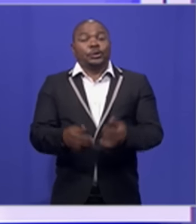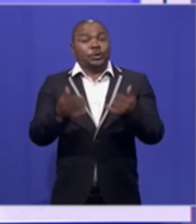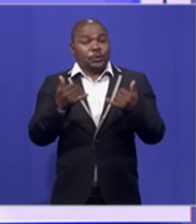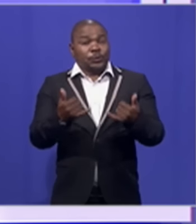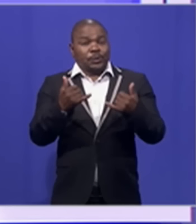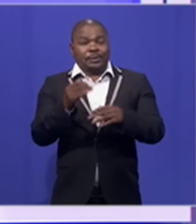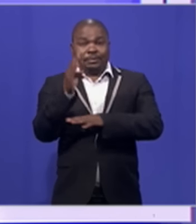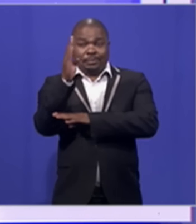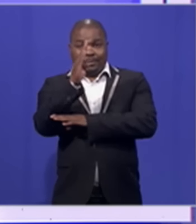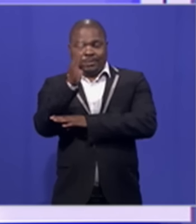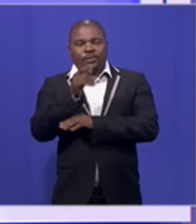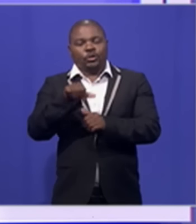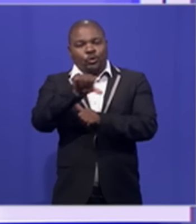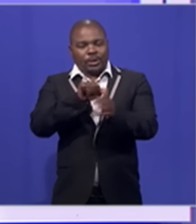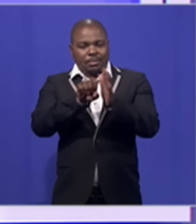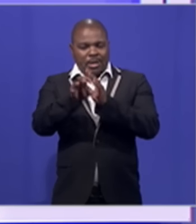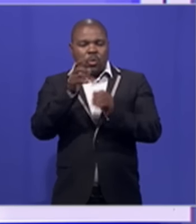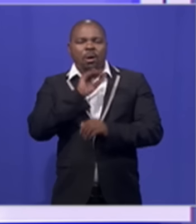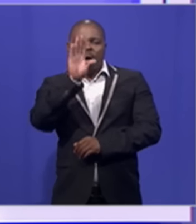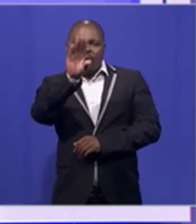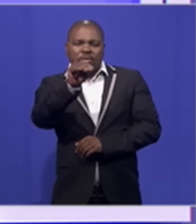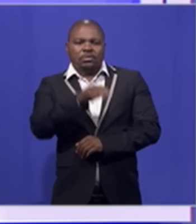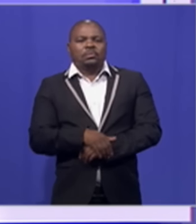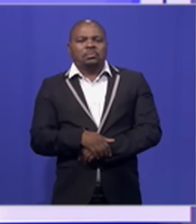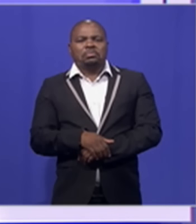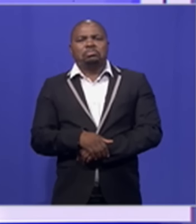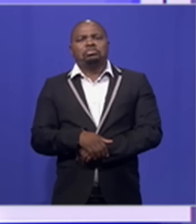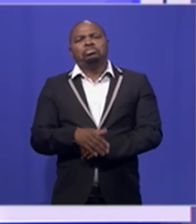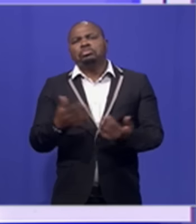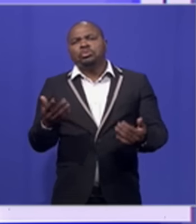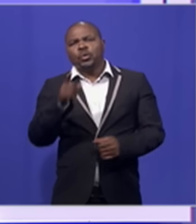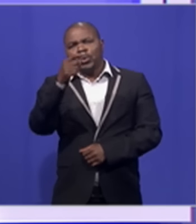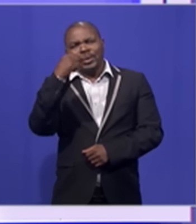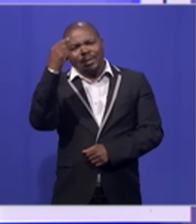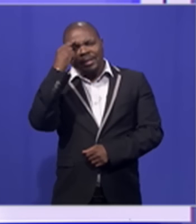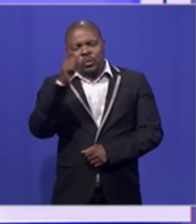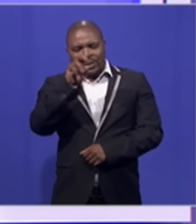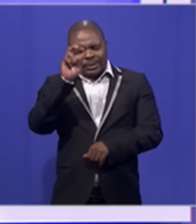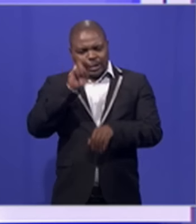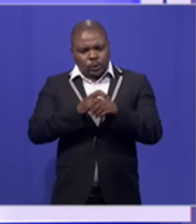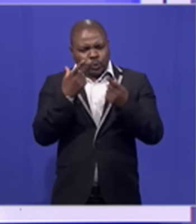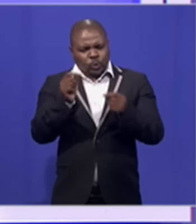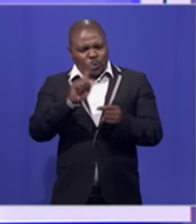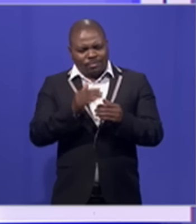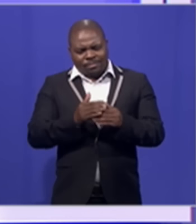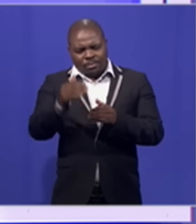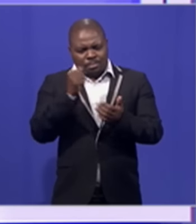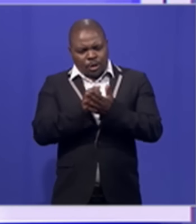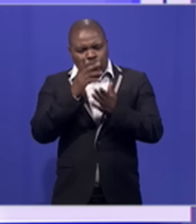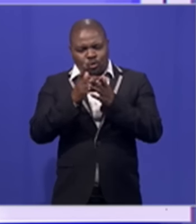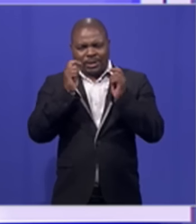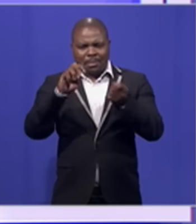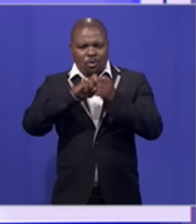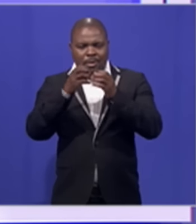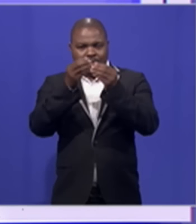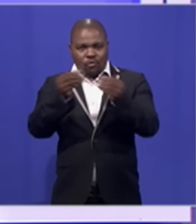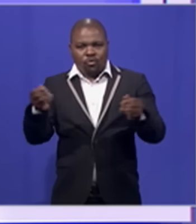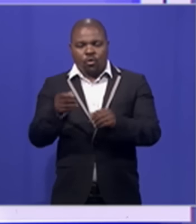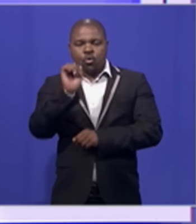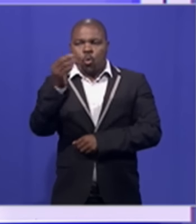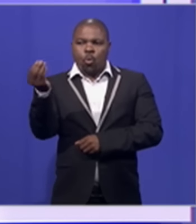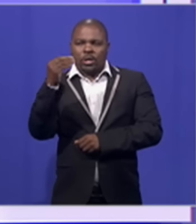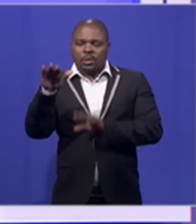Moimane o dikgokahanyo tsa setjhaba re ile ga botsa potso mo re neng re hlalosa hore ke eng se lokelang ho etswa ho thibela mathata ana. Maikutlo a hao ka kgatiso ya video ya